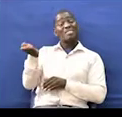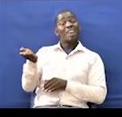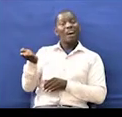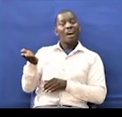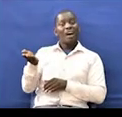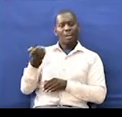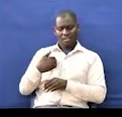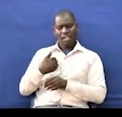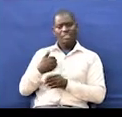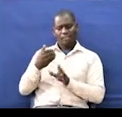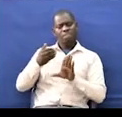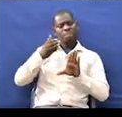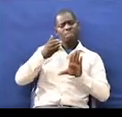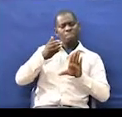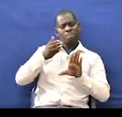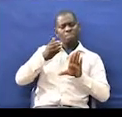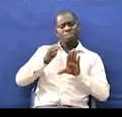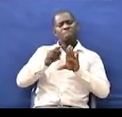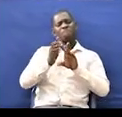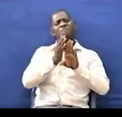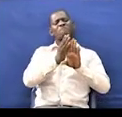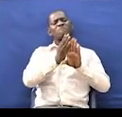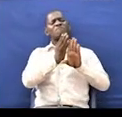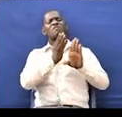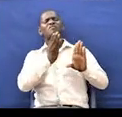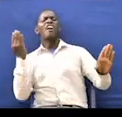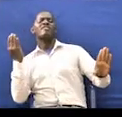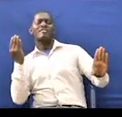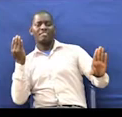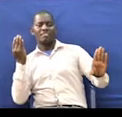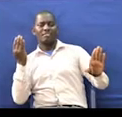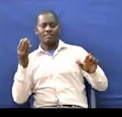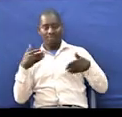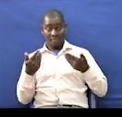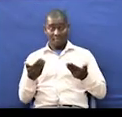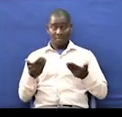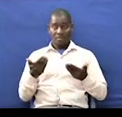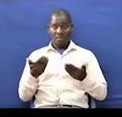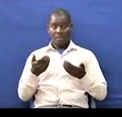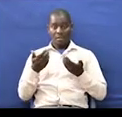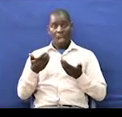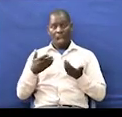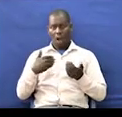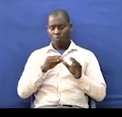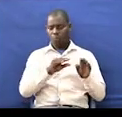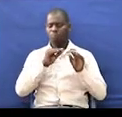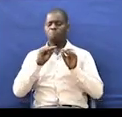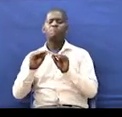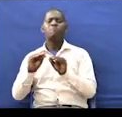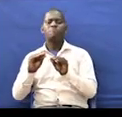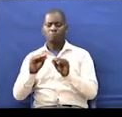just straight. Now, suppose I shift this mass to a certain distance here.